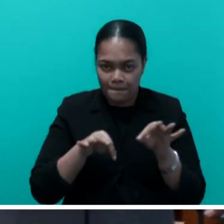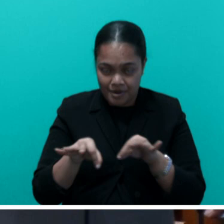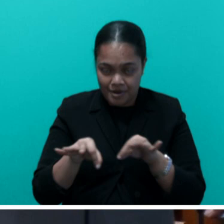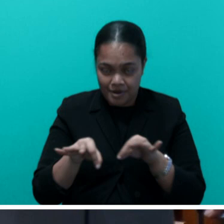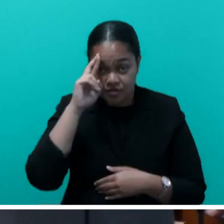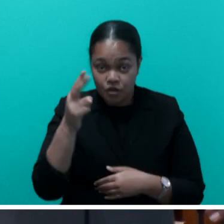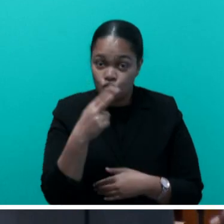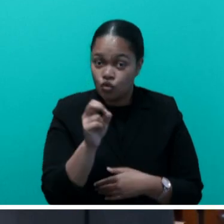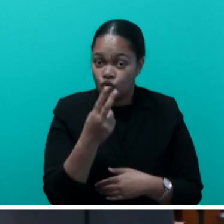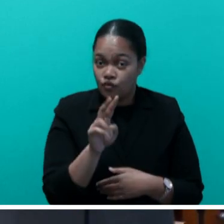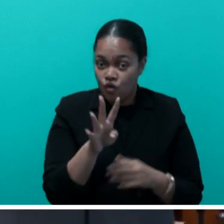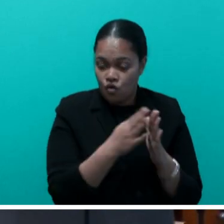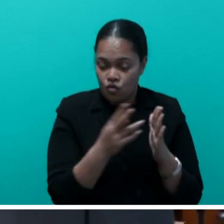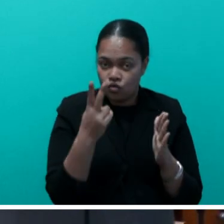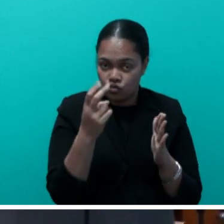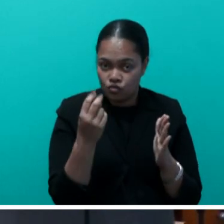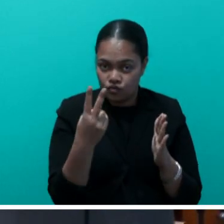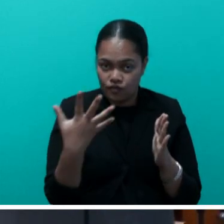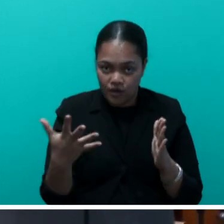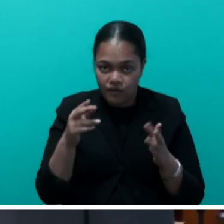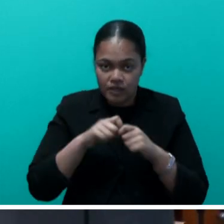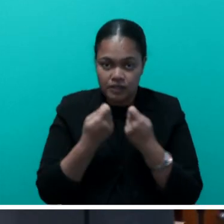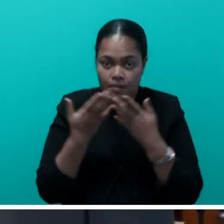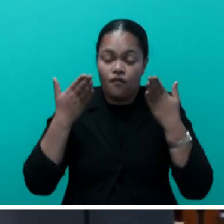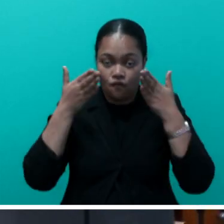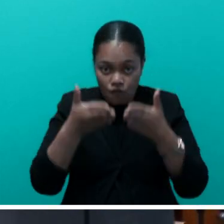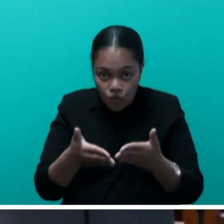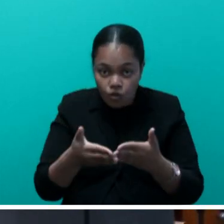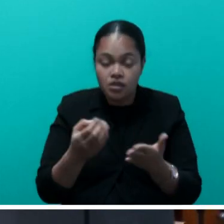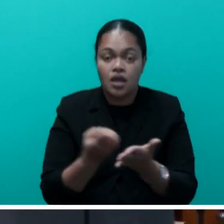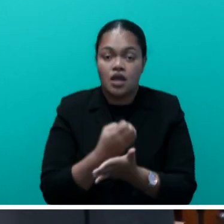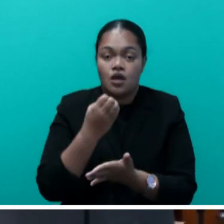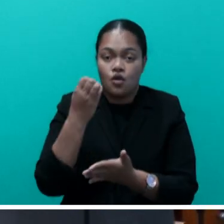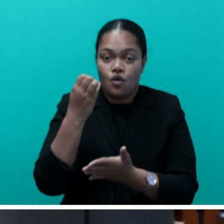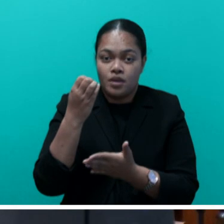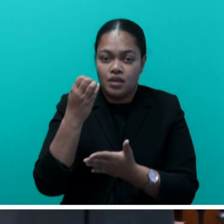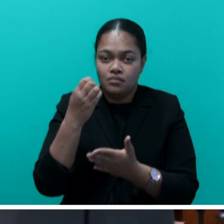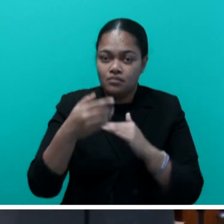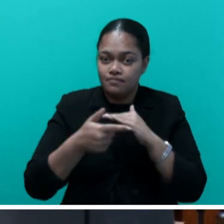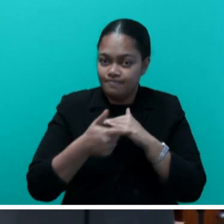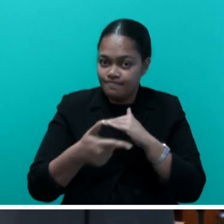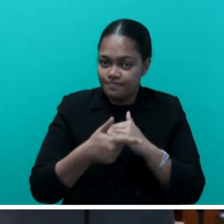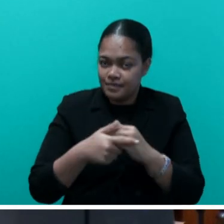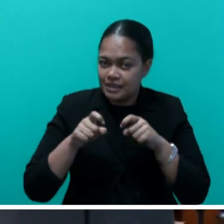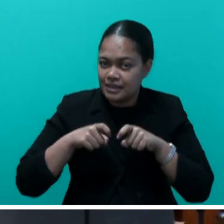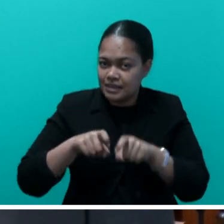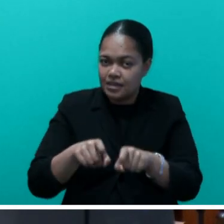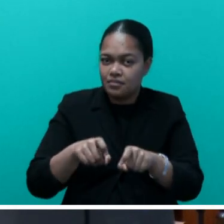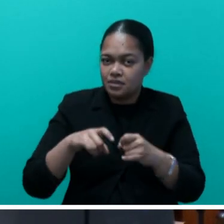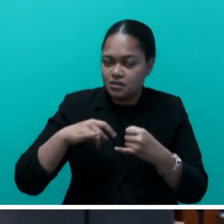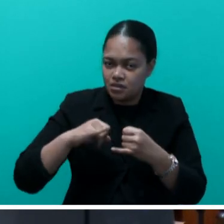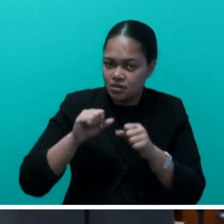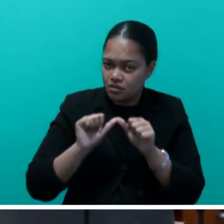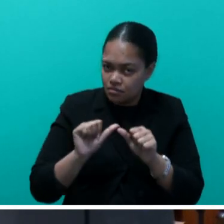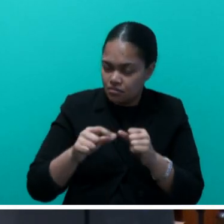the 2024-2025 budget theme focuses on an economically stable, secure, and sustainable Fiji.